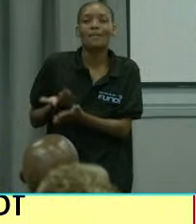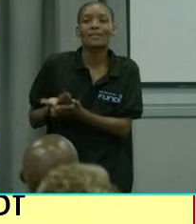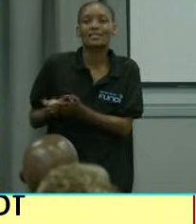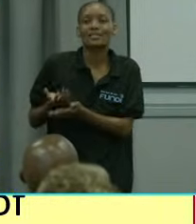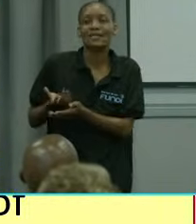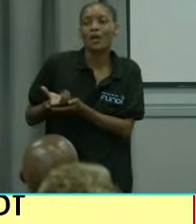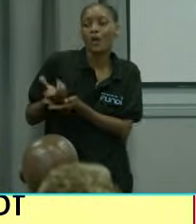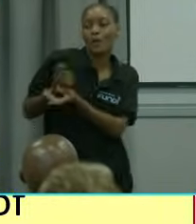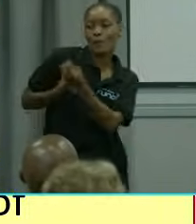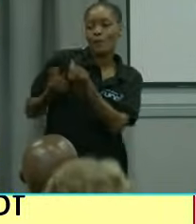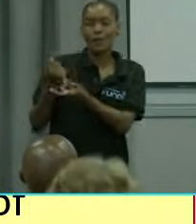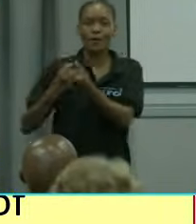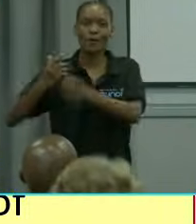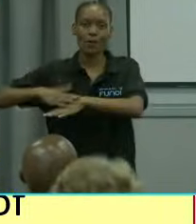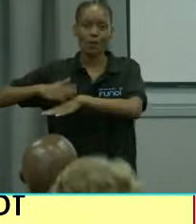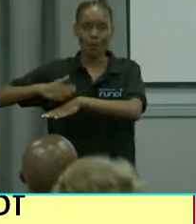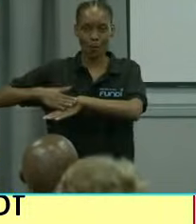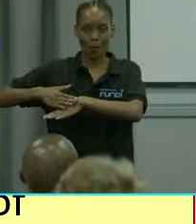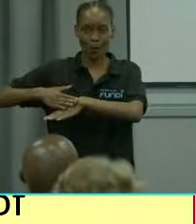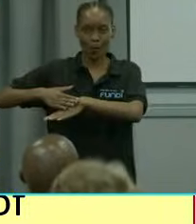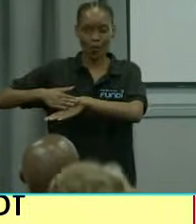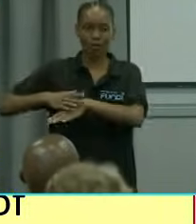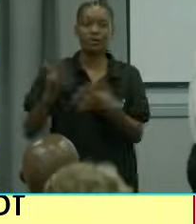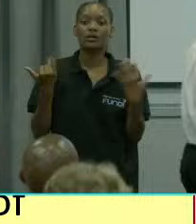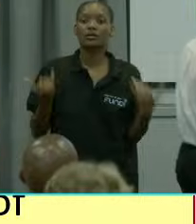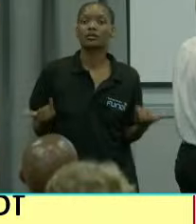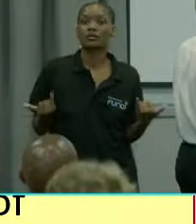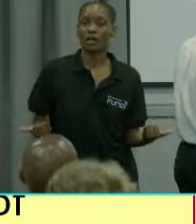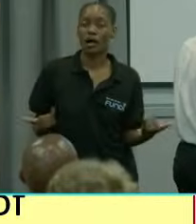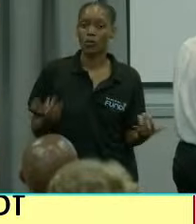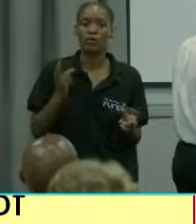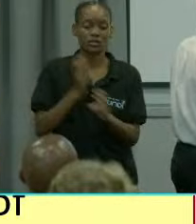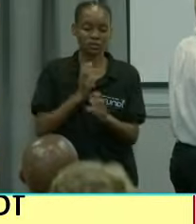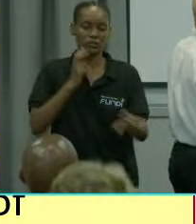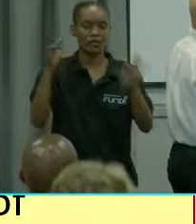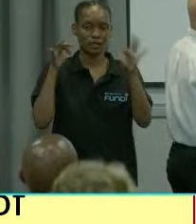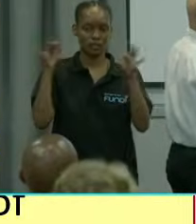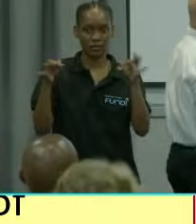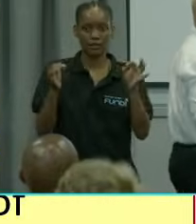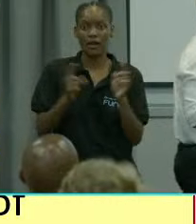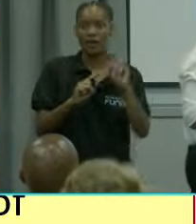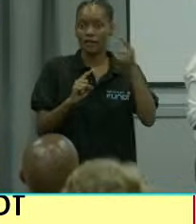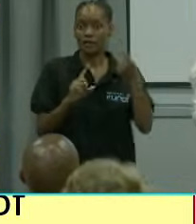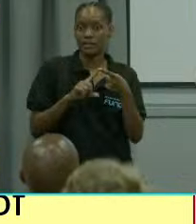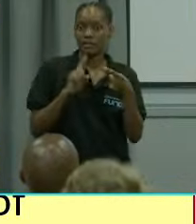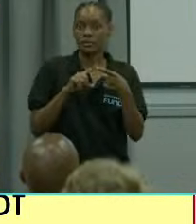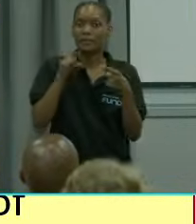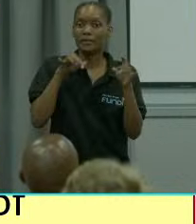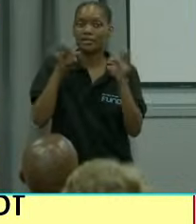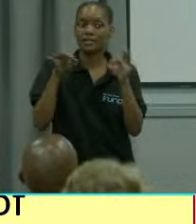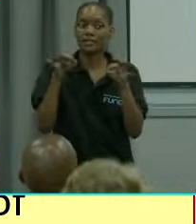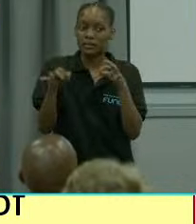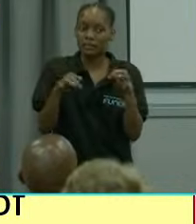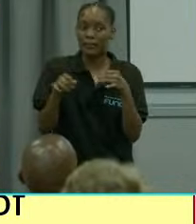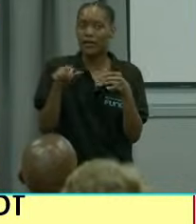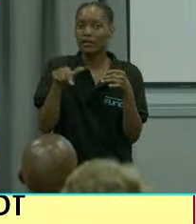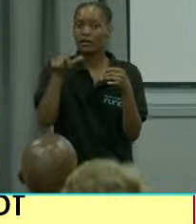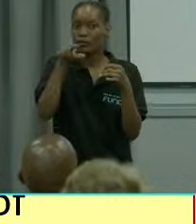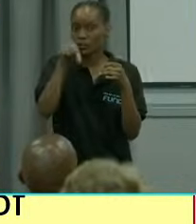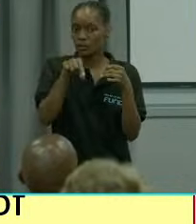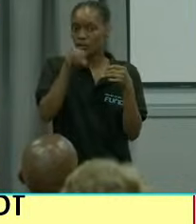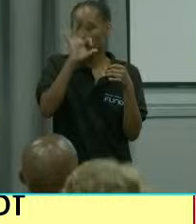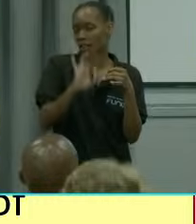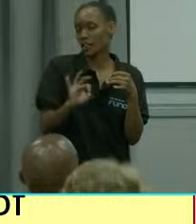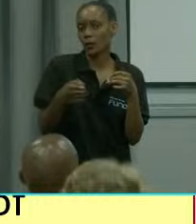they have additional subjects, right? Now, it is a bit difficult to explain. Firstly, I must explain the reason why quintile 3 is not here is because it's the reference